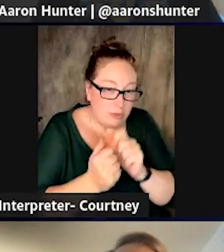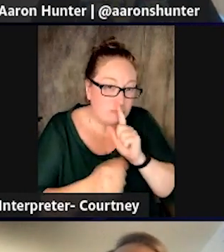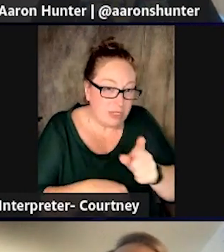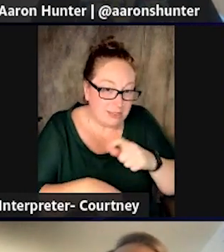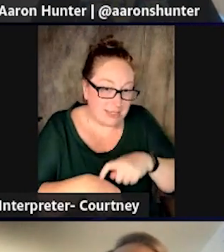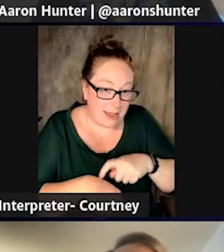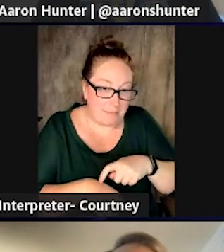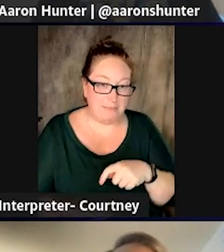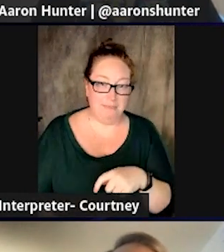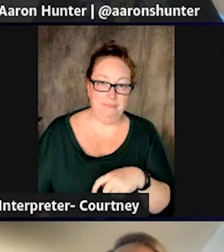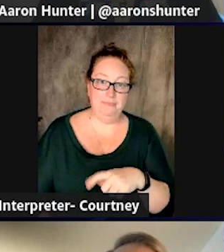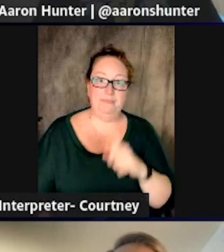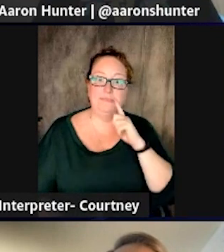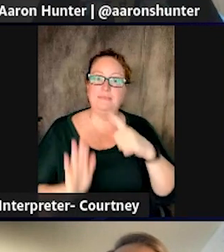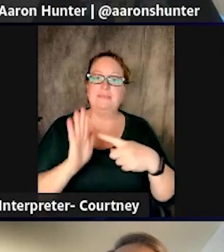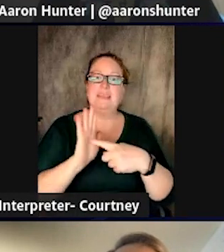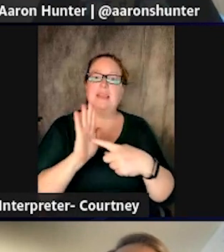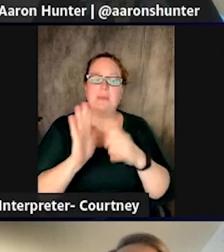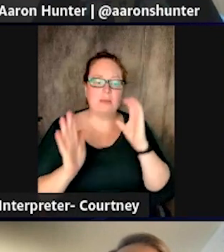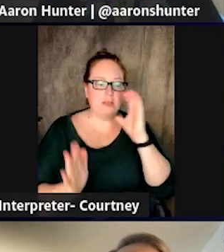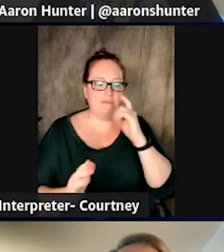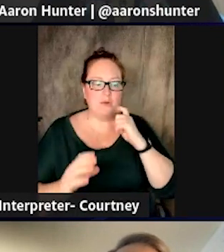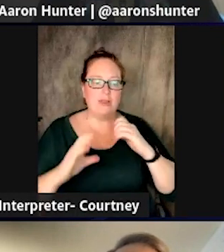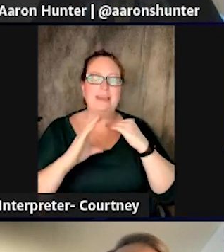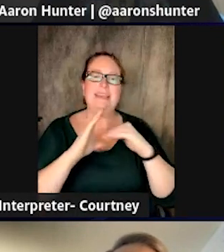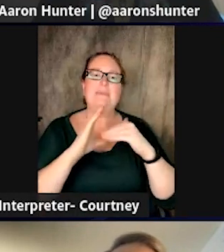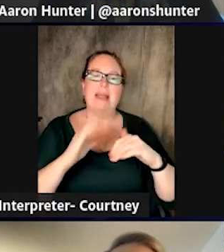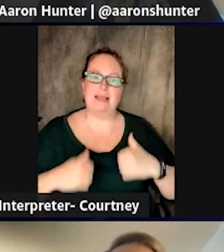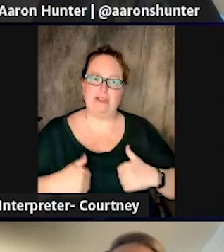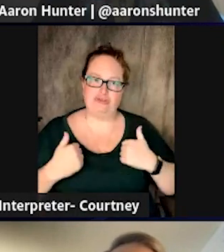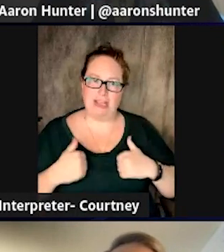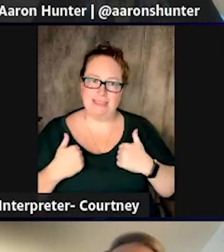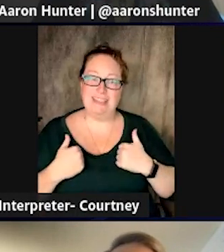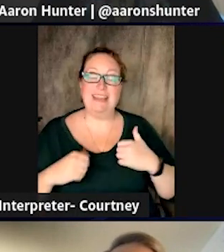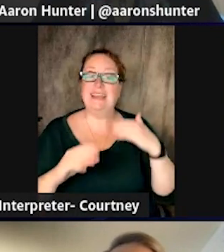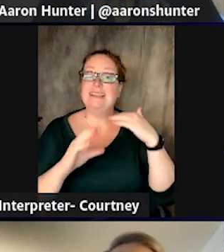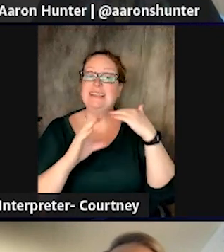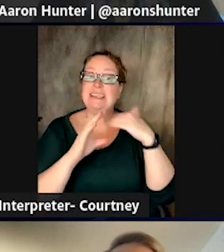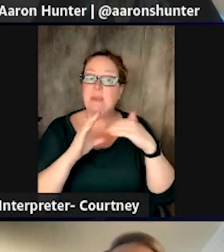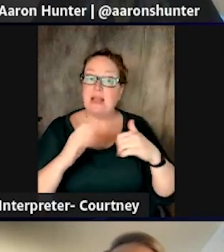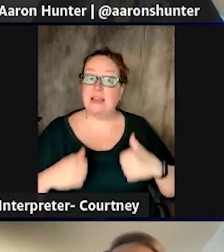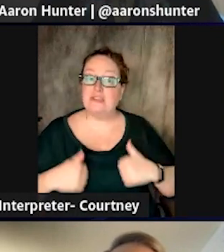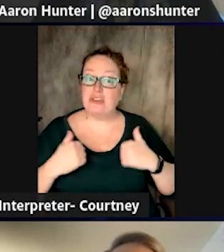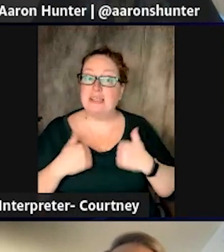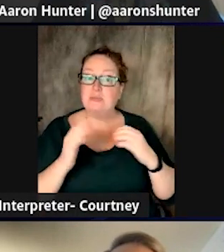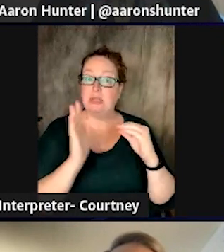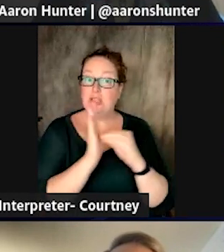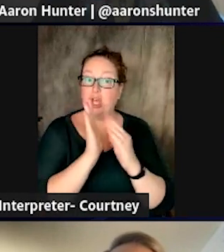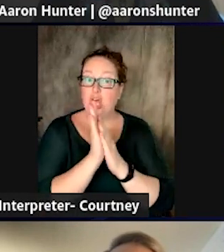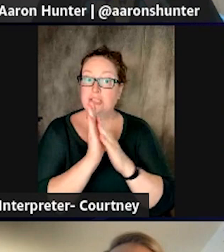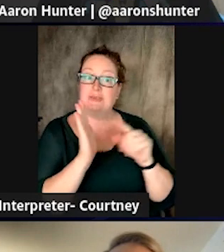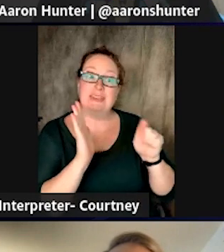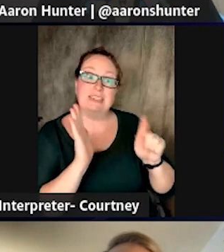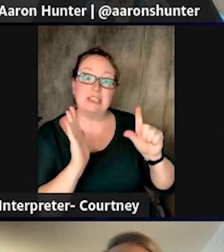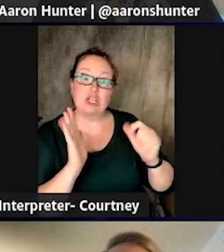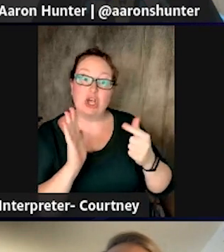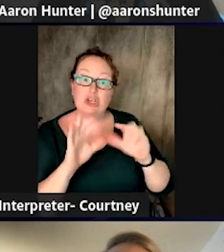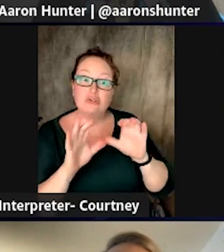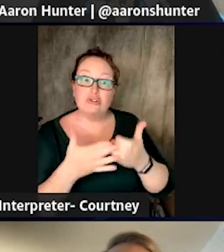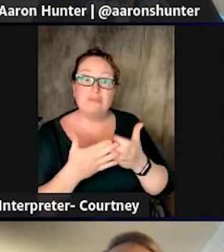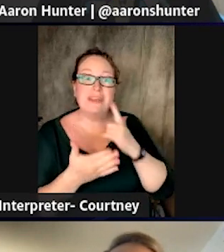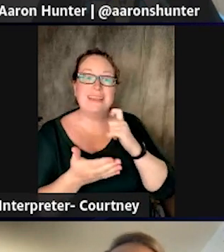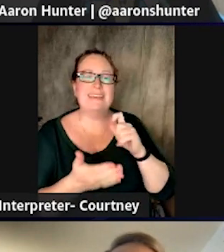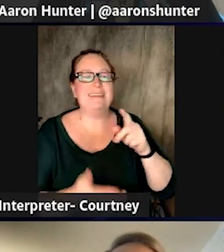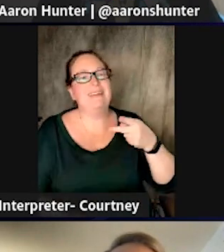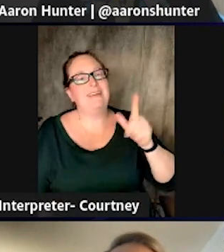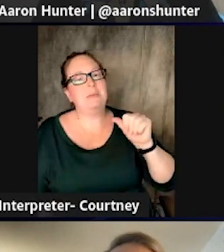I'm looking for an email address. So I want to know, has an email address been logged to this log group in plain text? And if